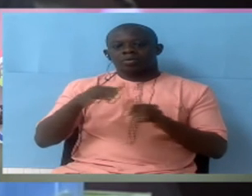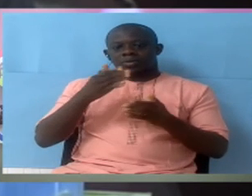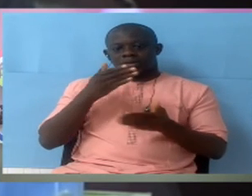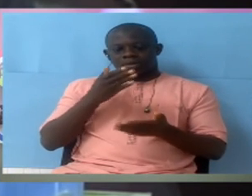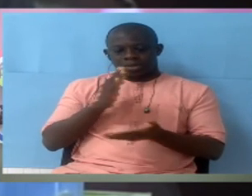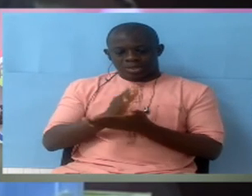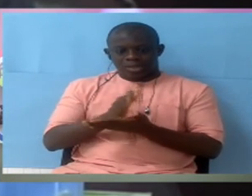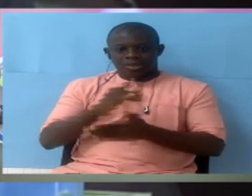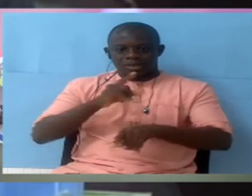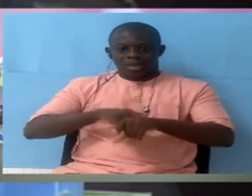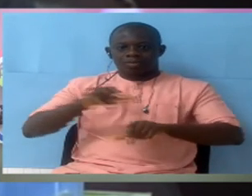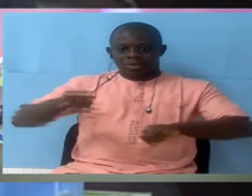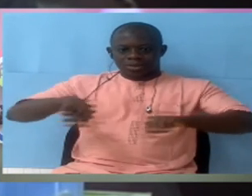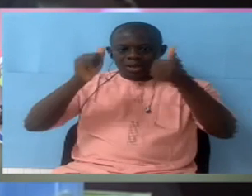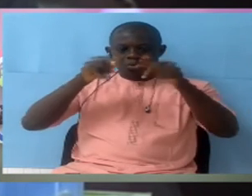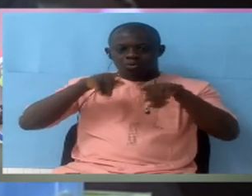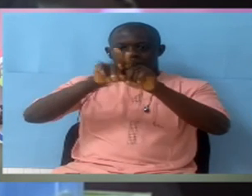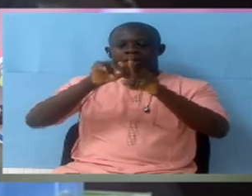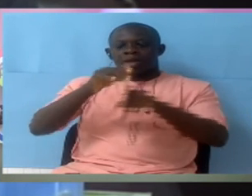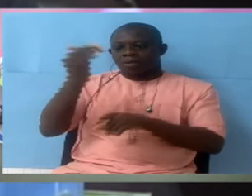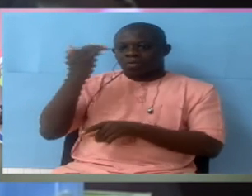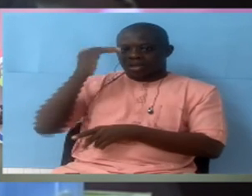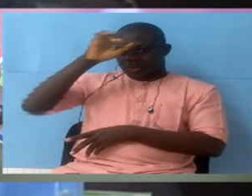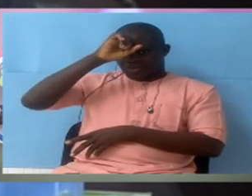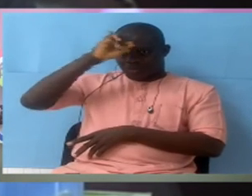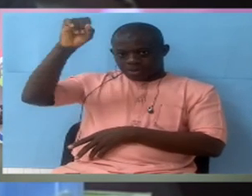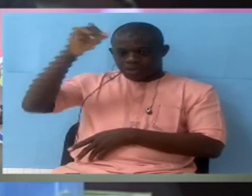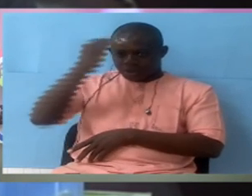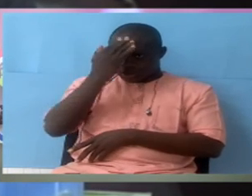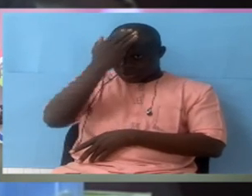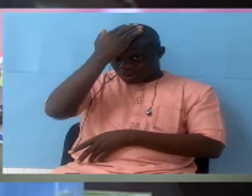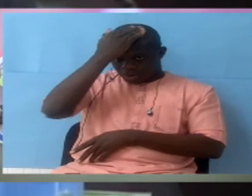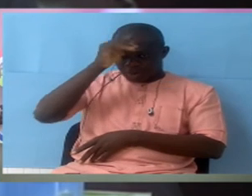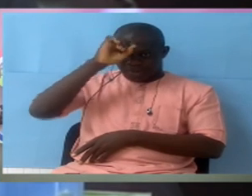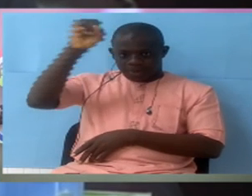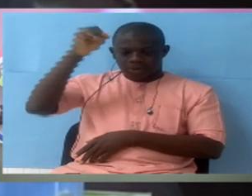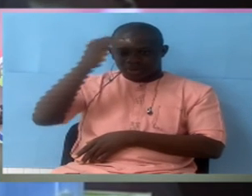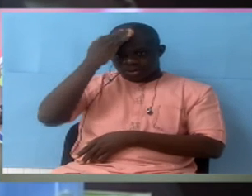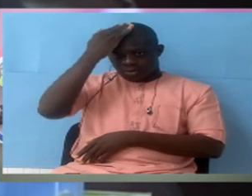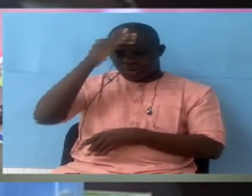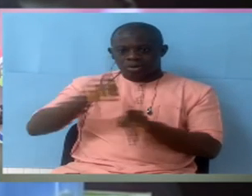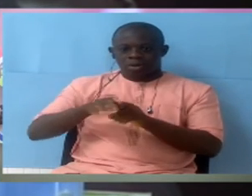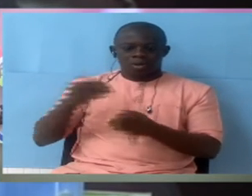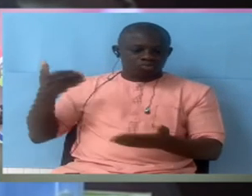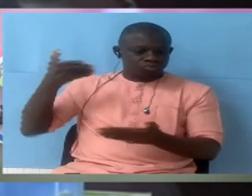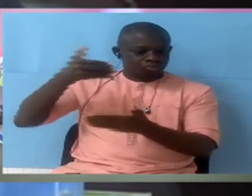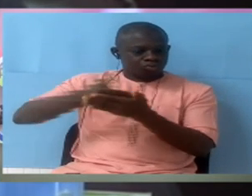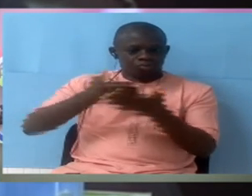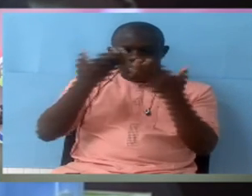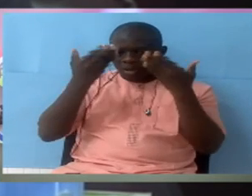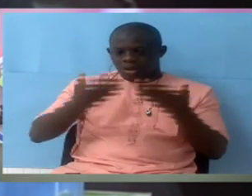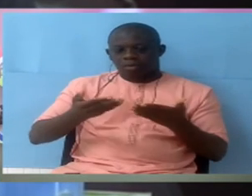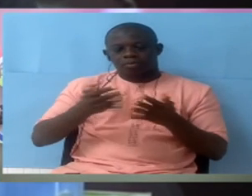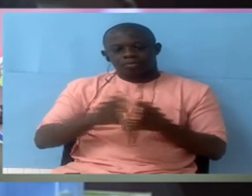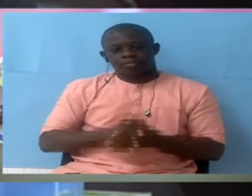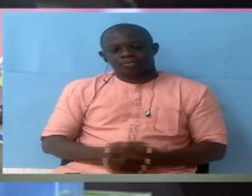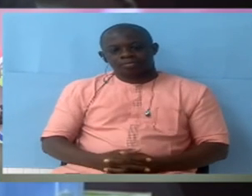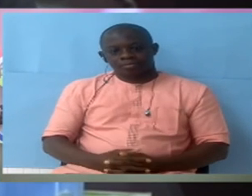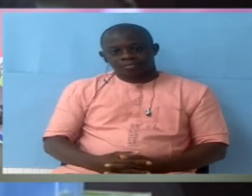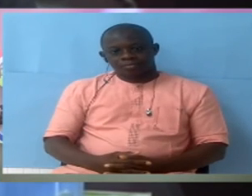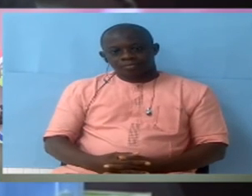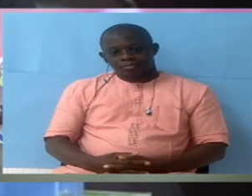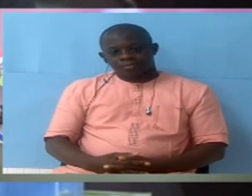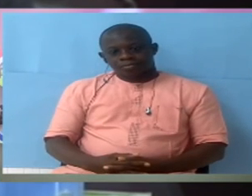first president Majora depuis waxtu president bu ñëk bi Jawara up to this moment be waxtu biñ tolu